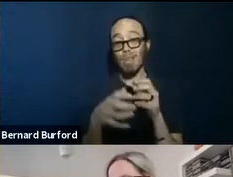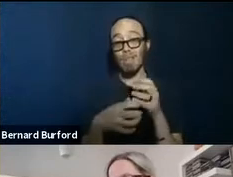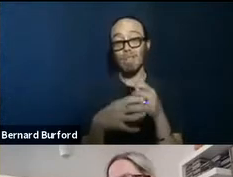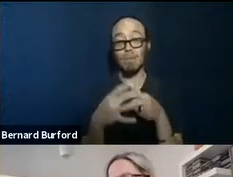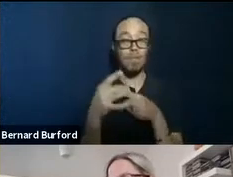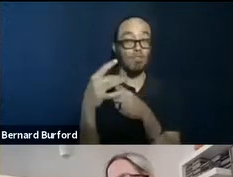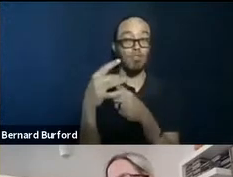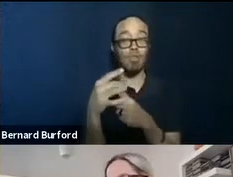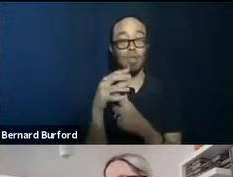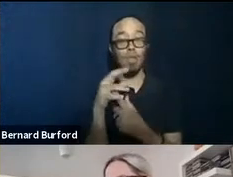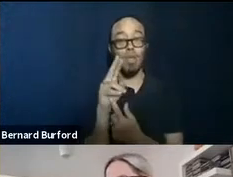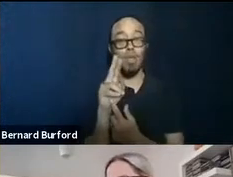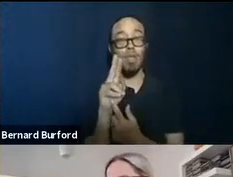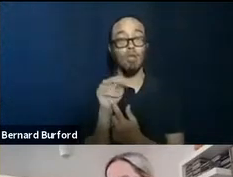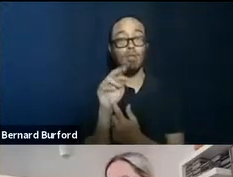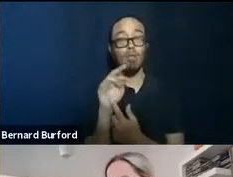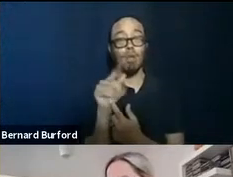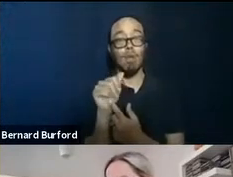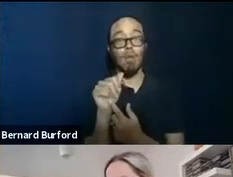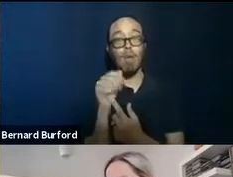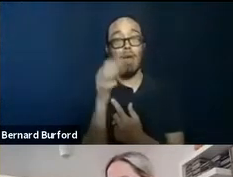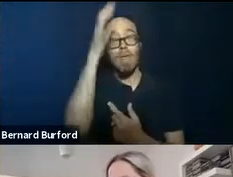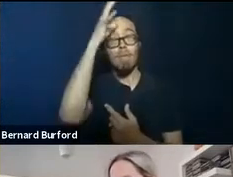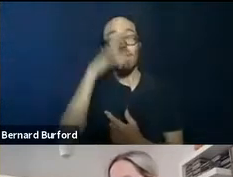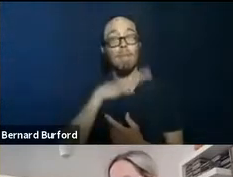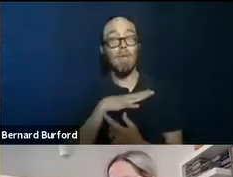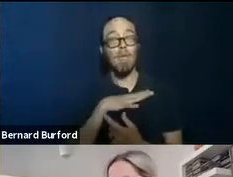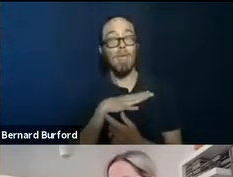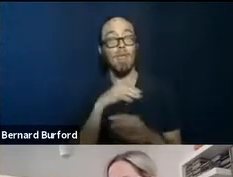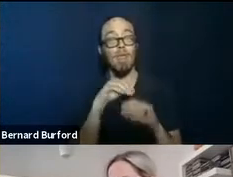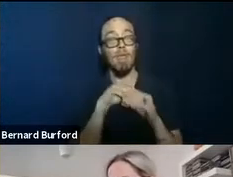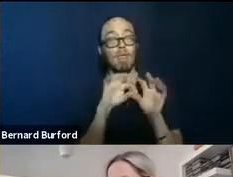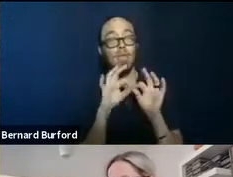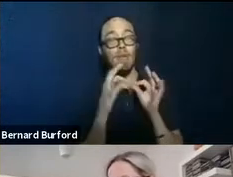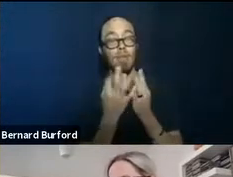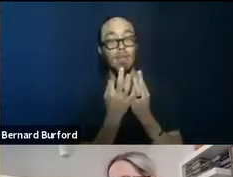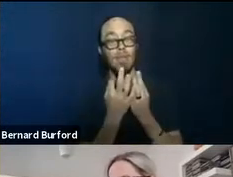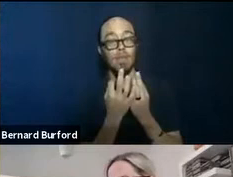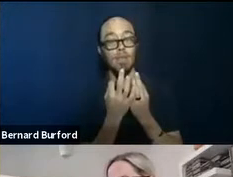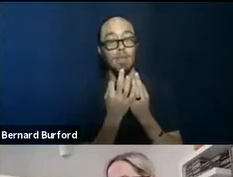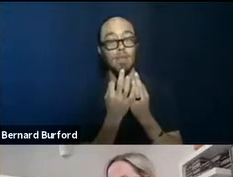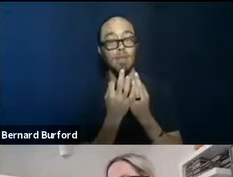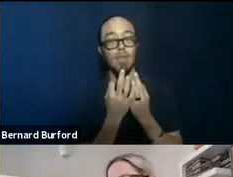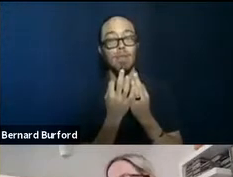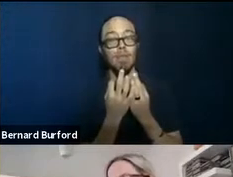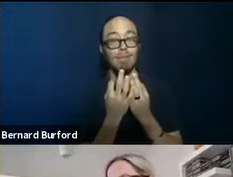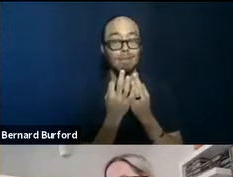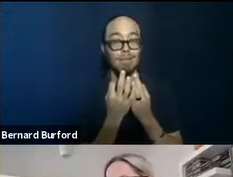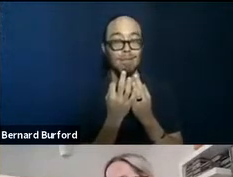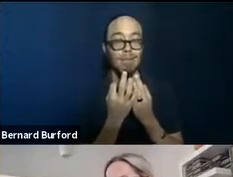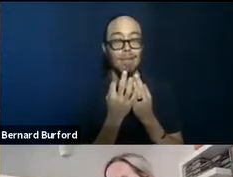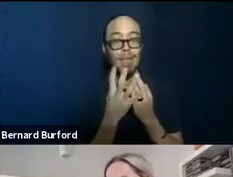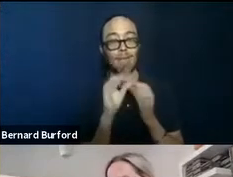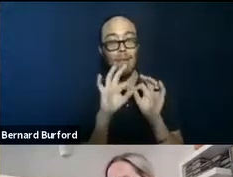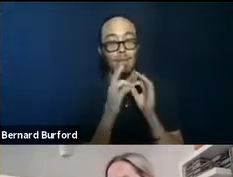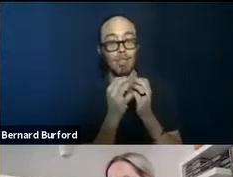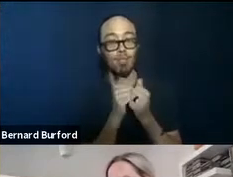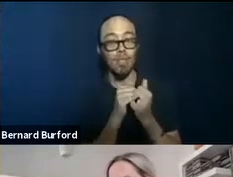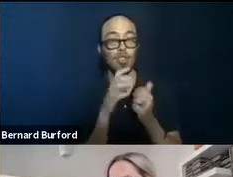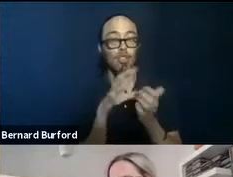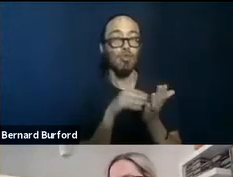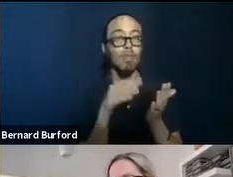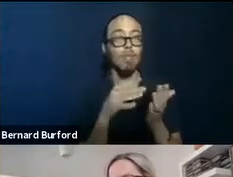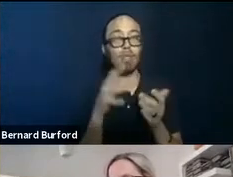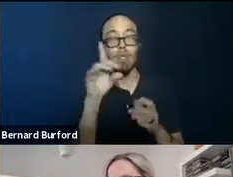of the families having children with disabilities are extremely poor. And because of the